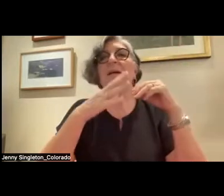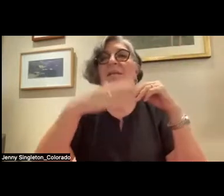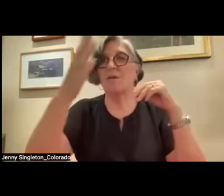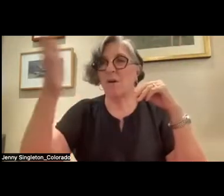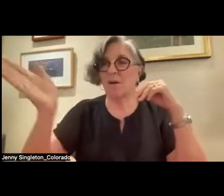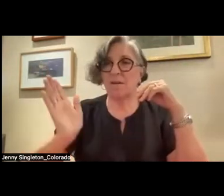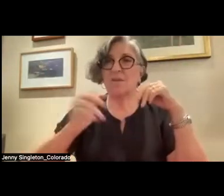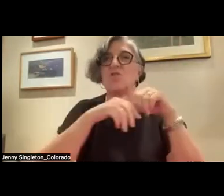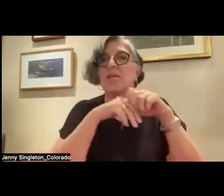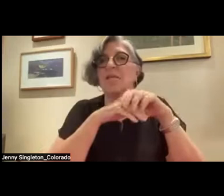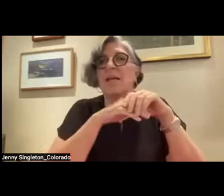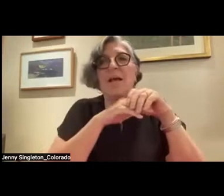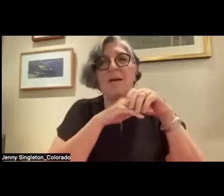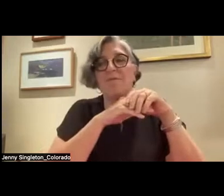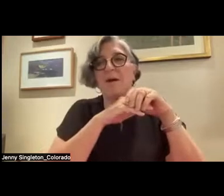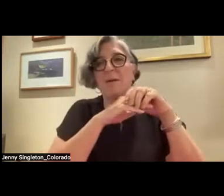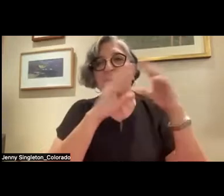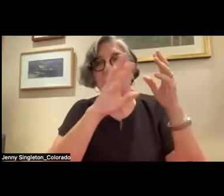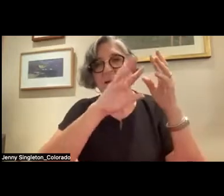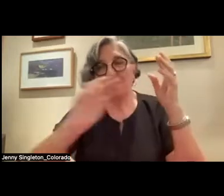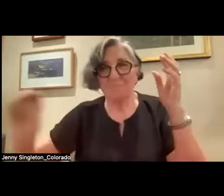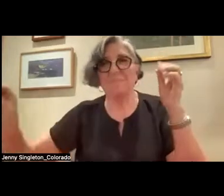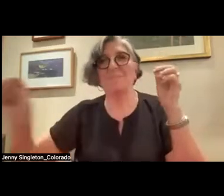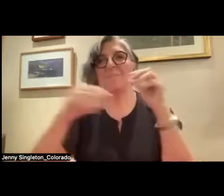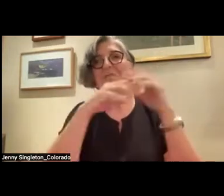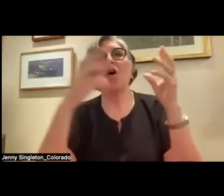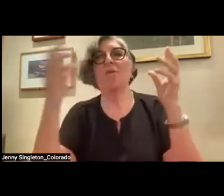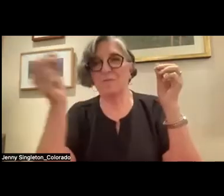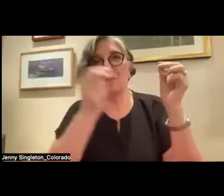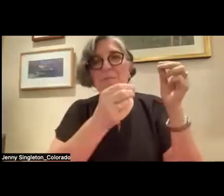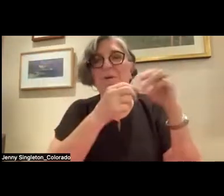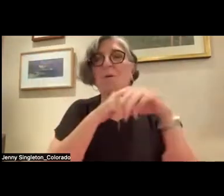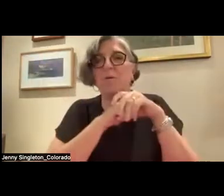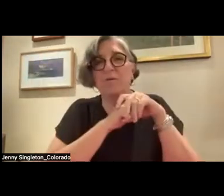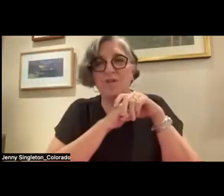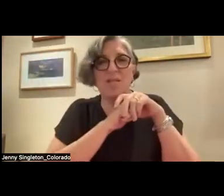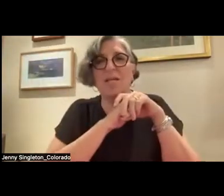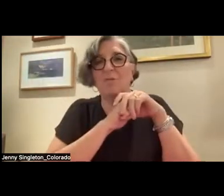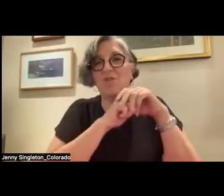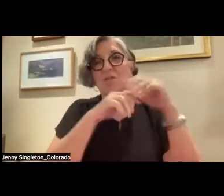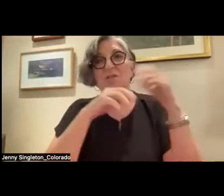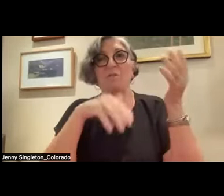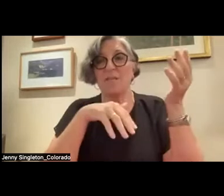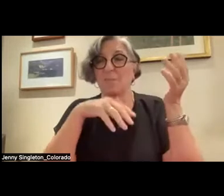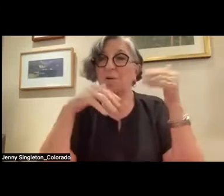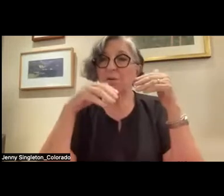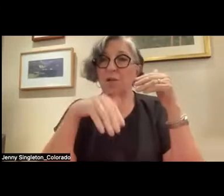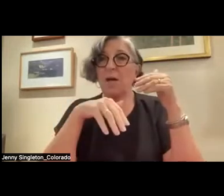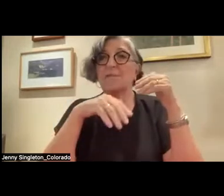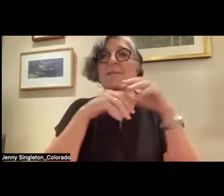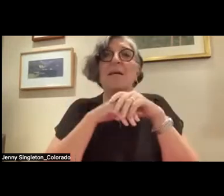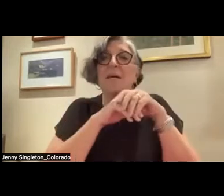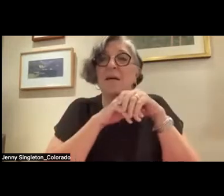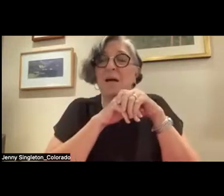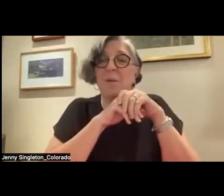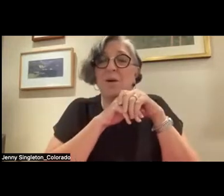originally in France, but there are countries that have evolved from Old French Sign Languages. So for example,